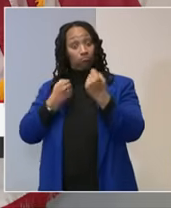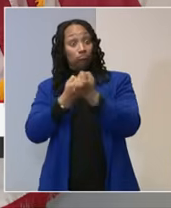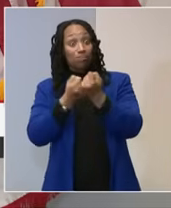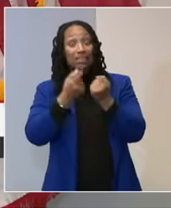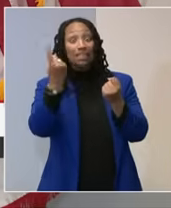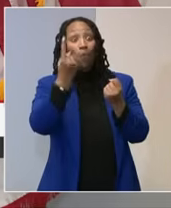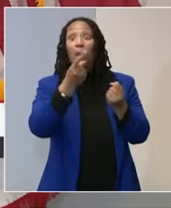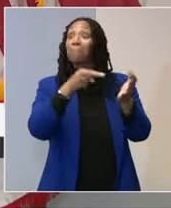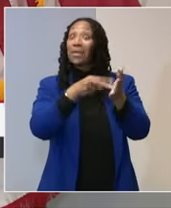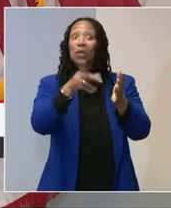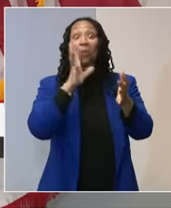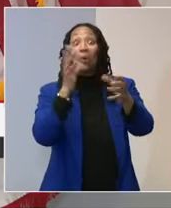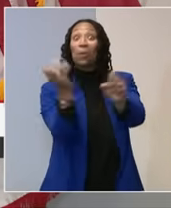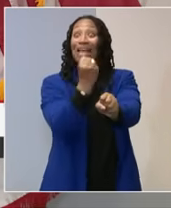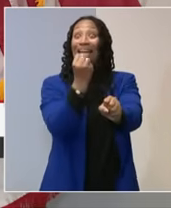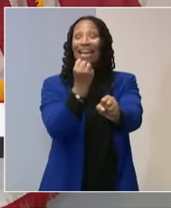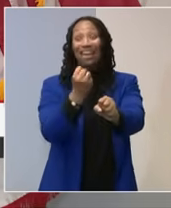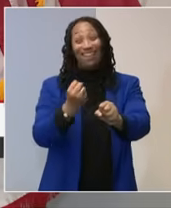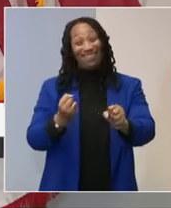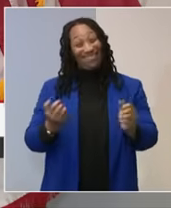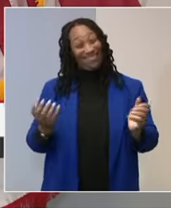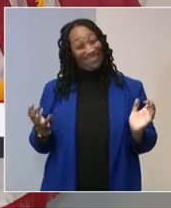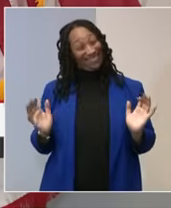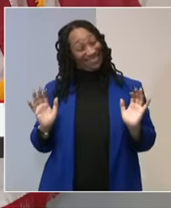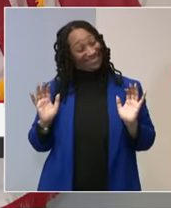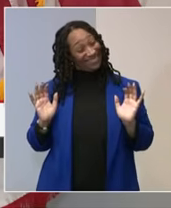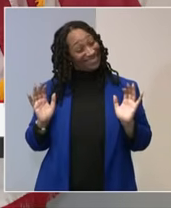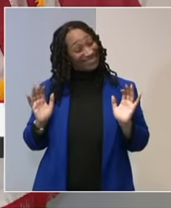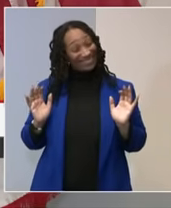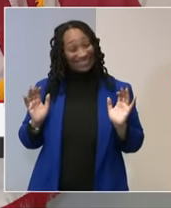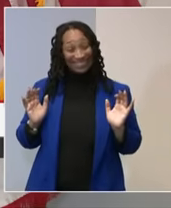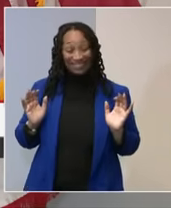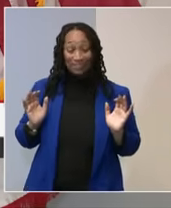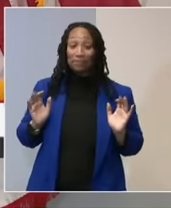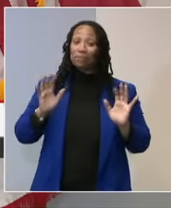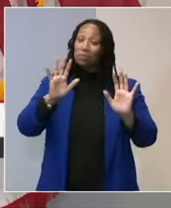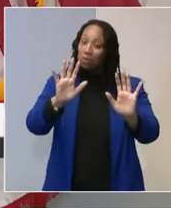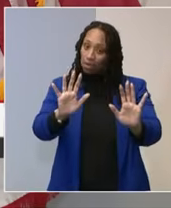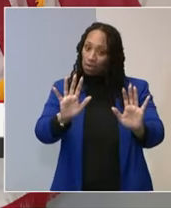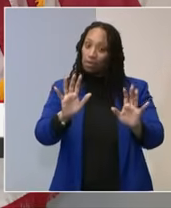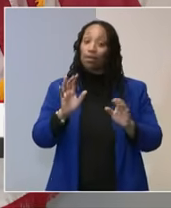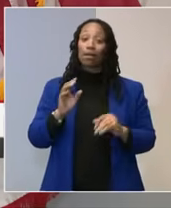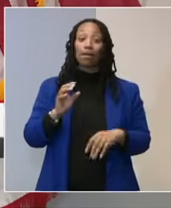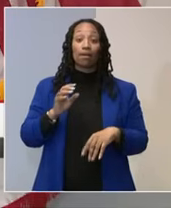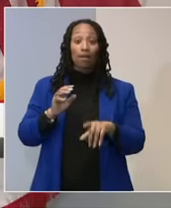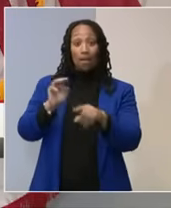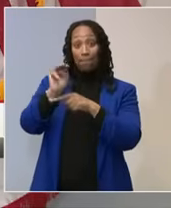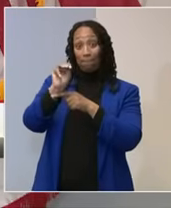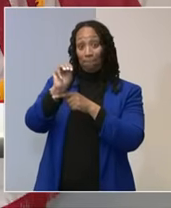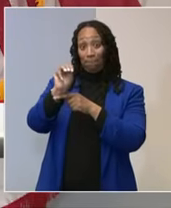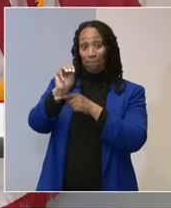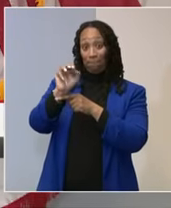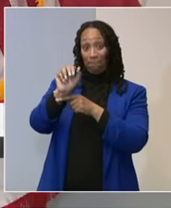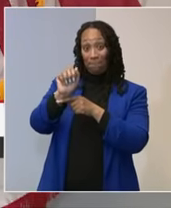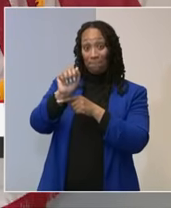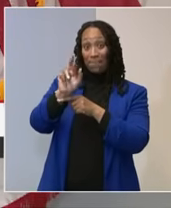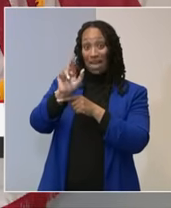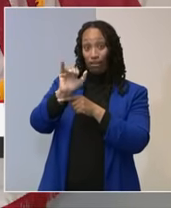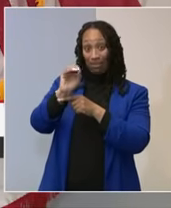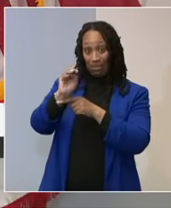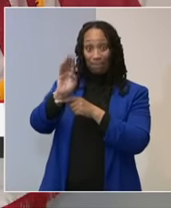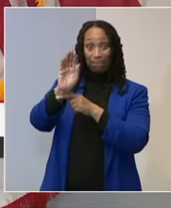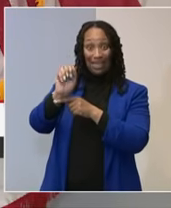the strongest coattails in D.C. was Marion Barry. And so that's not to say, and I said to the